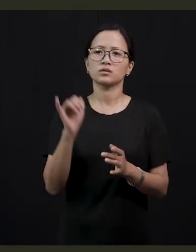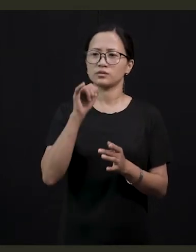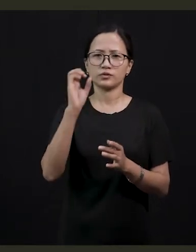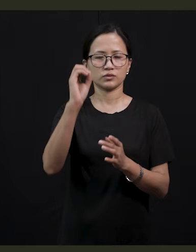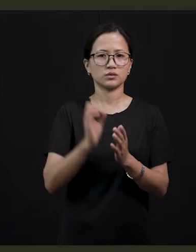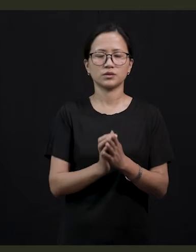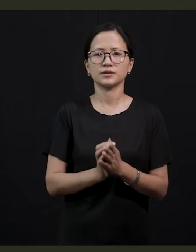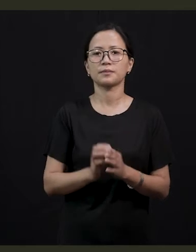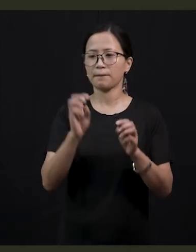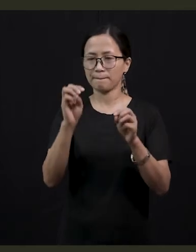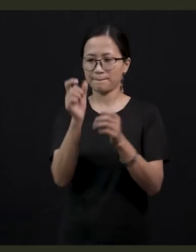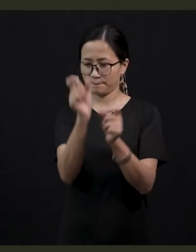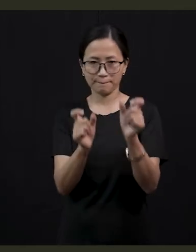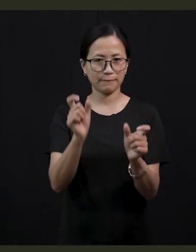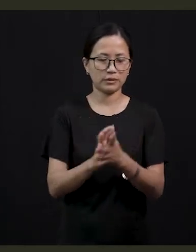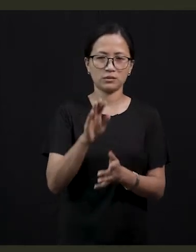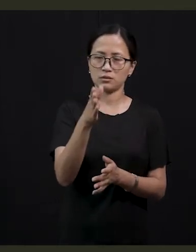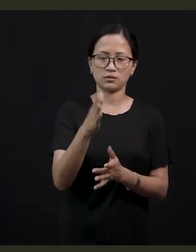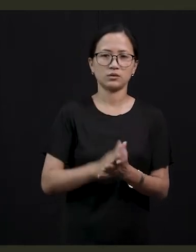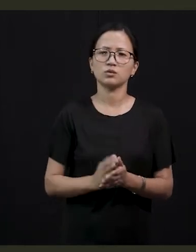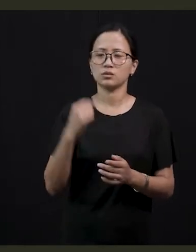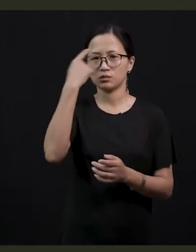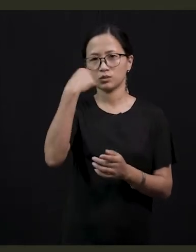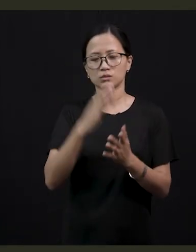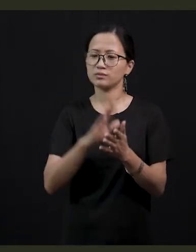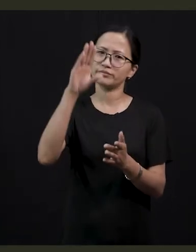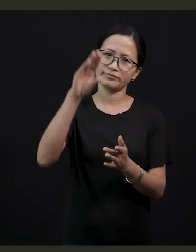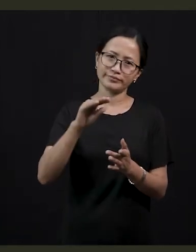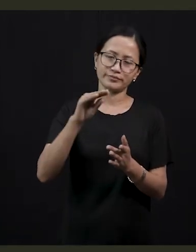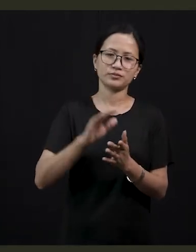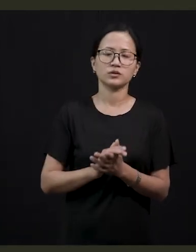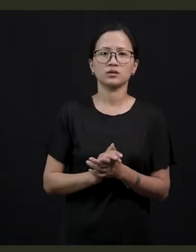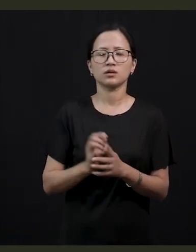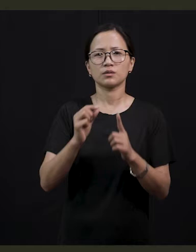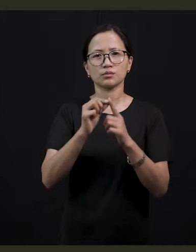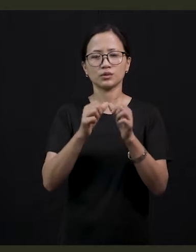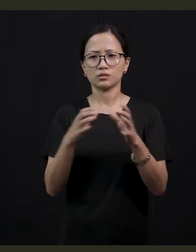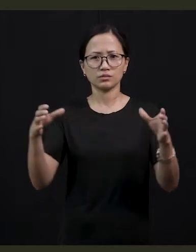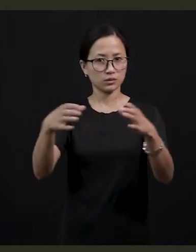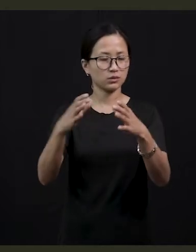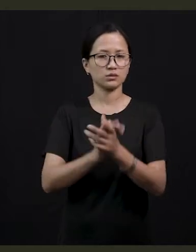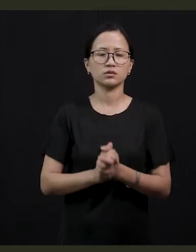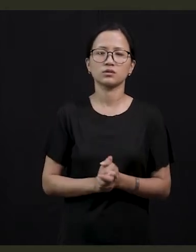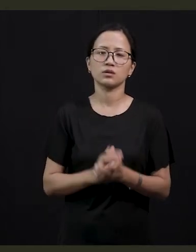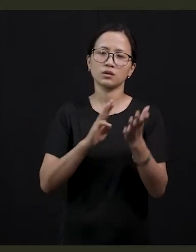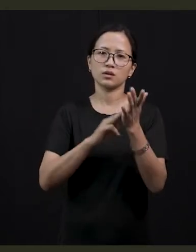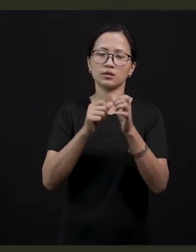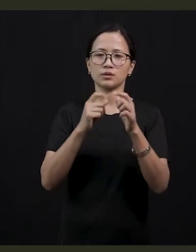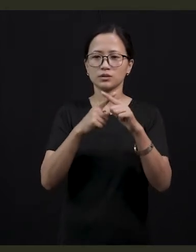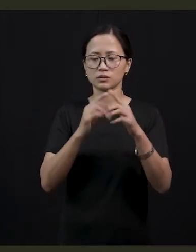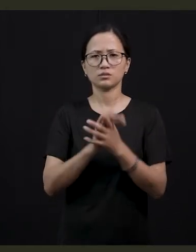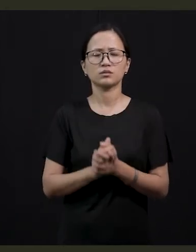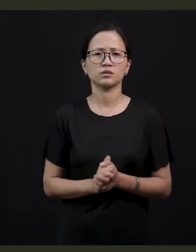these are the three states among who are less. So, party with the maximum number of seat forms